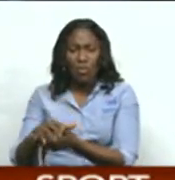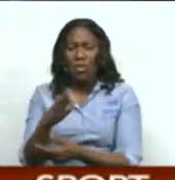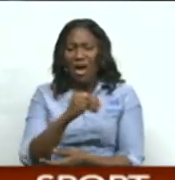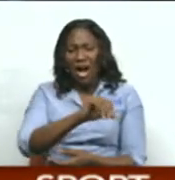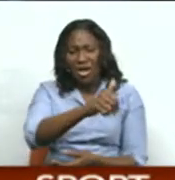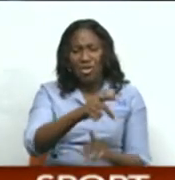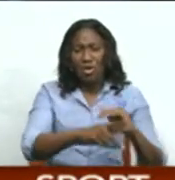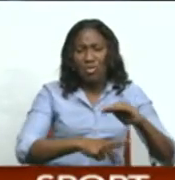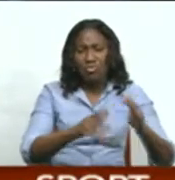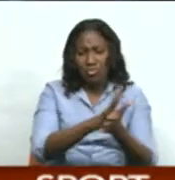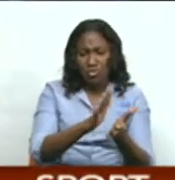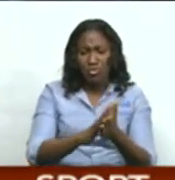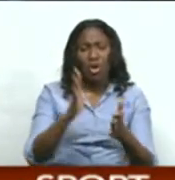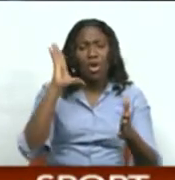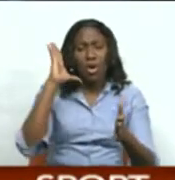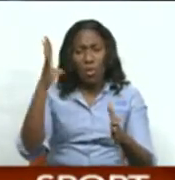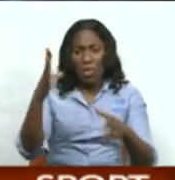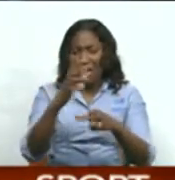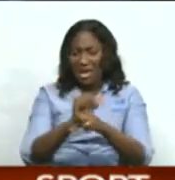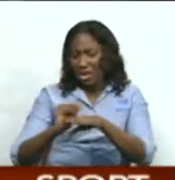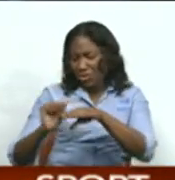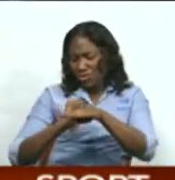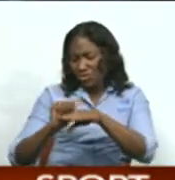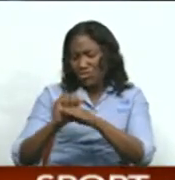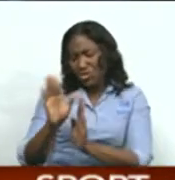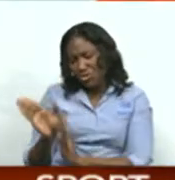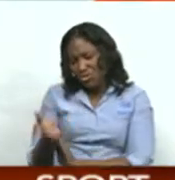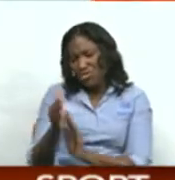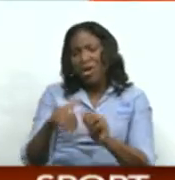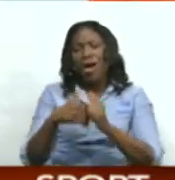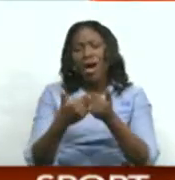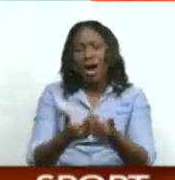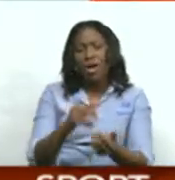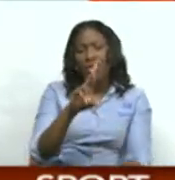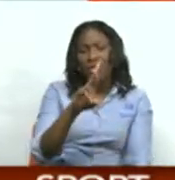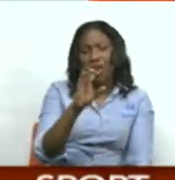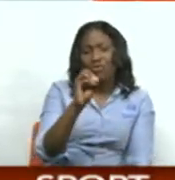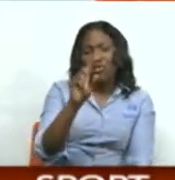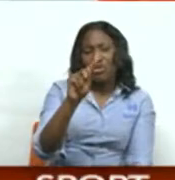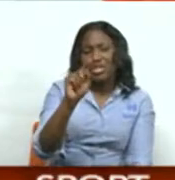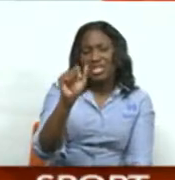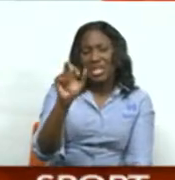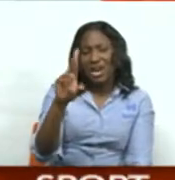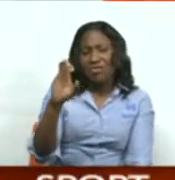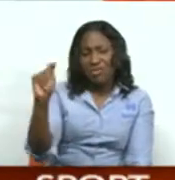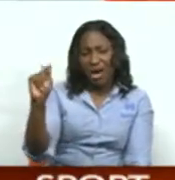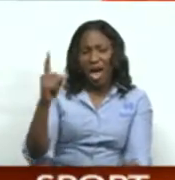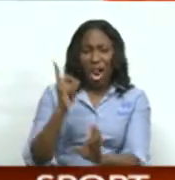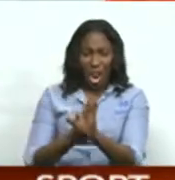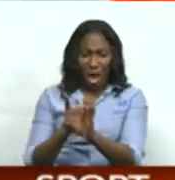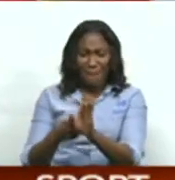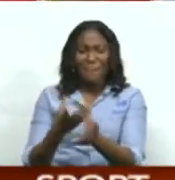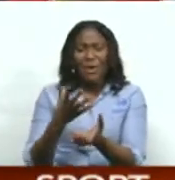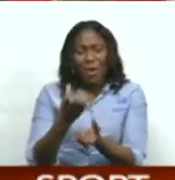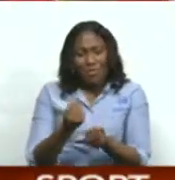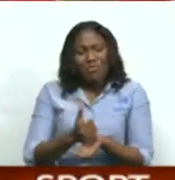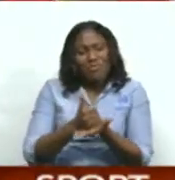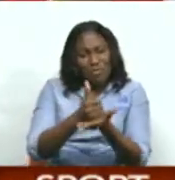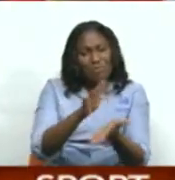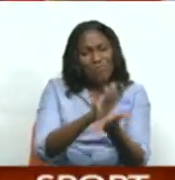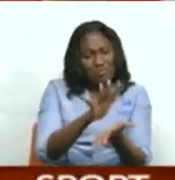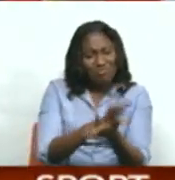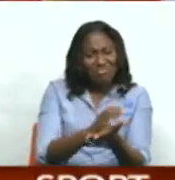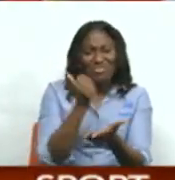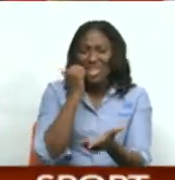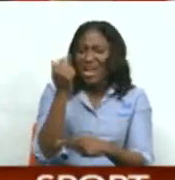Schools will receive cricket coaching through the Rotary Club of Maraval. According to the coordinator of the clinic, Devendra Maharaj, each day the players